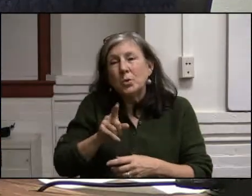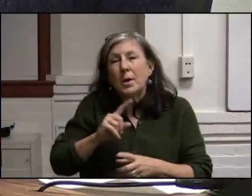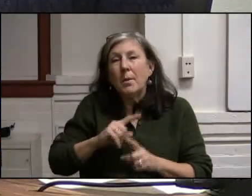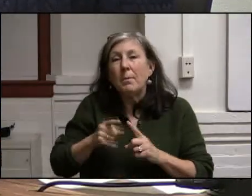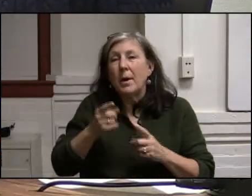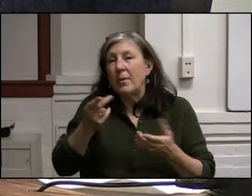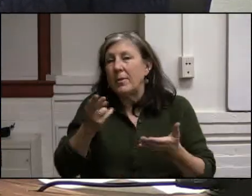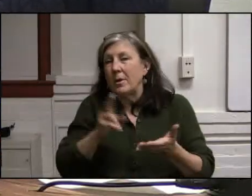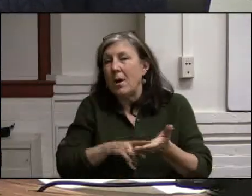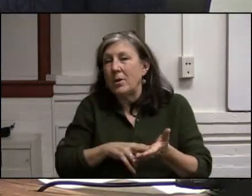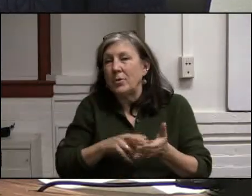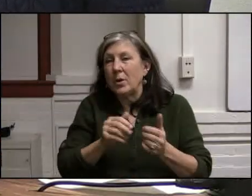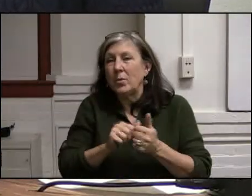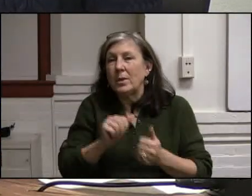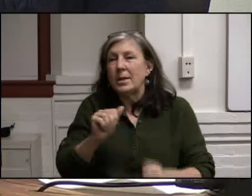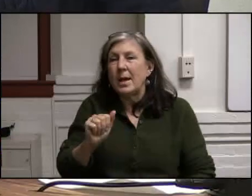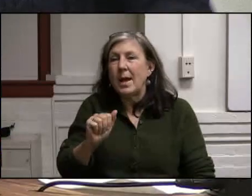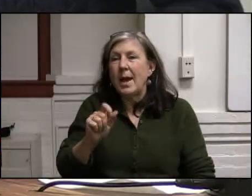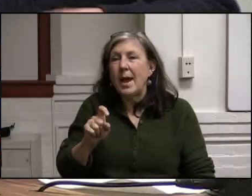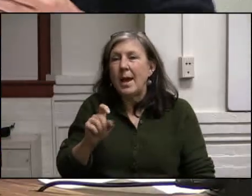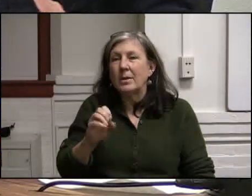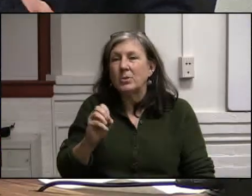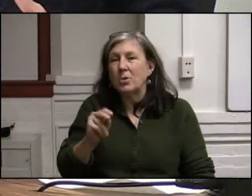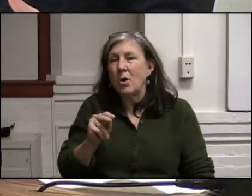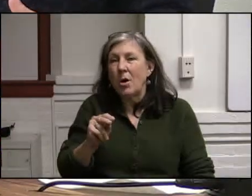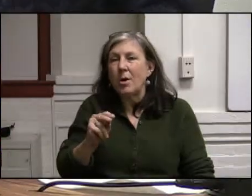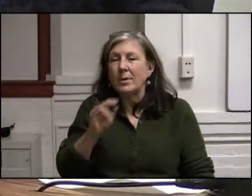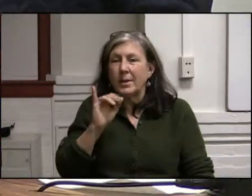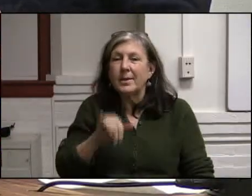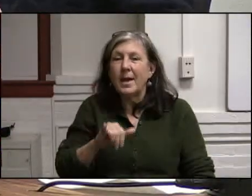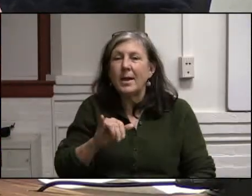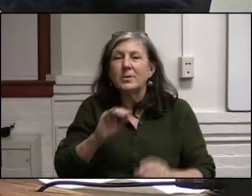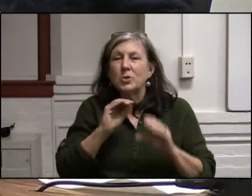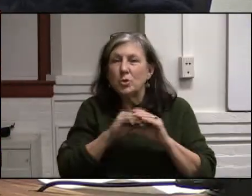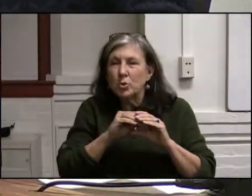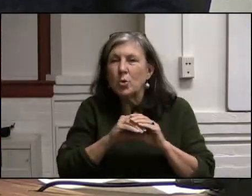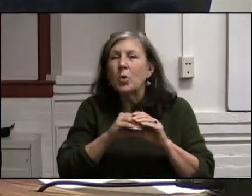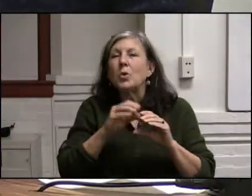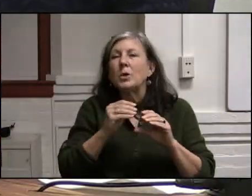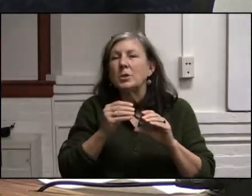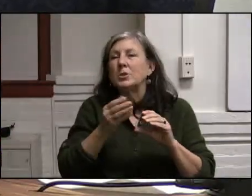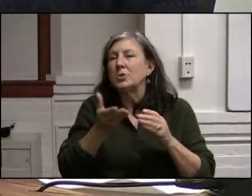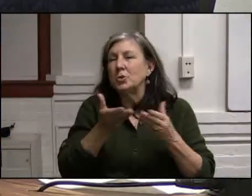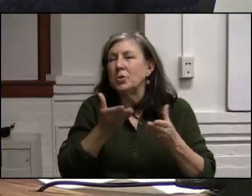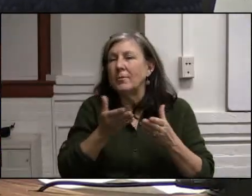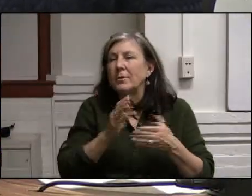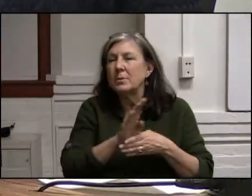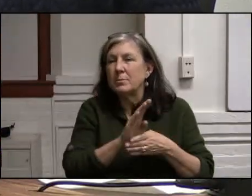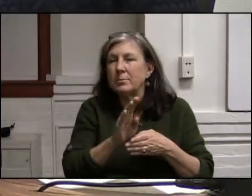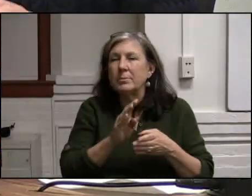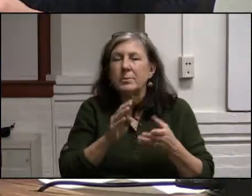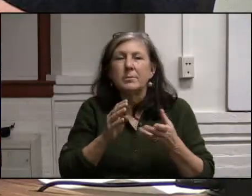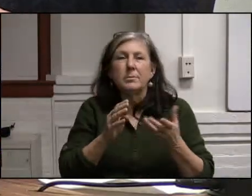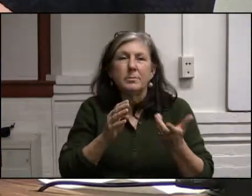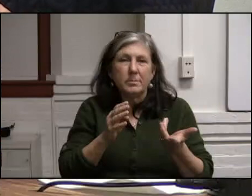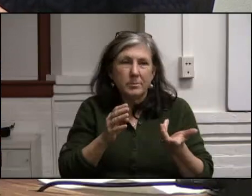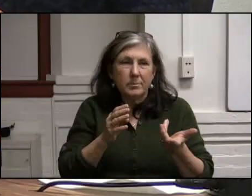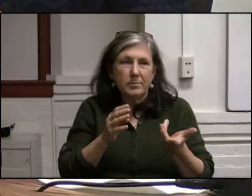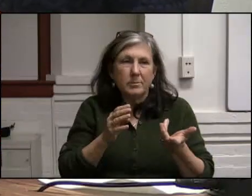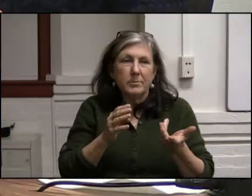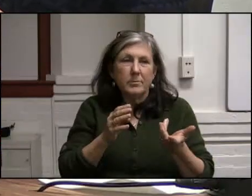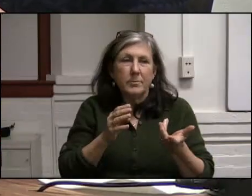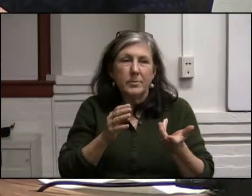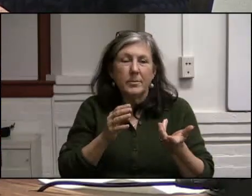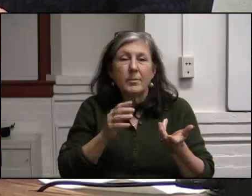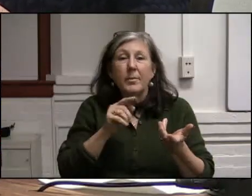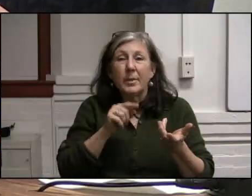contractual relationship with Axon, who provides the storage and related services, which retrieval and in some cases